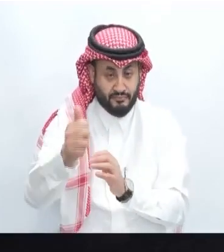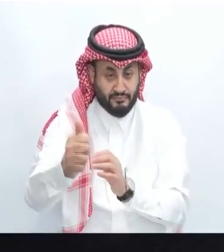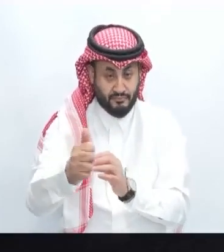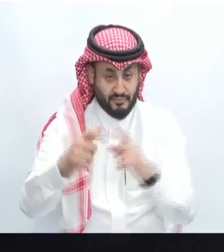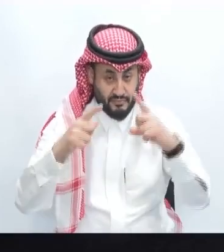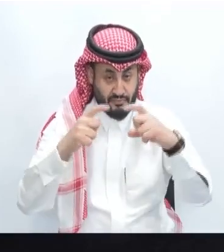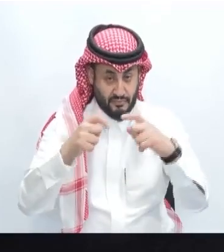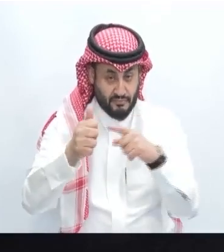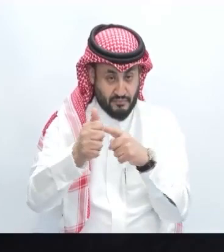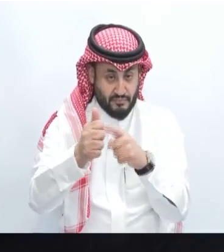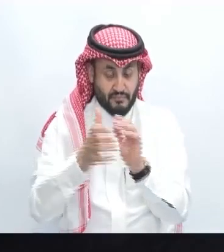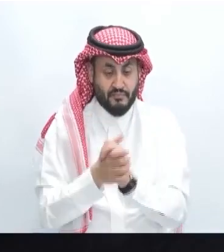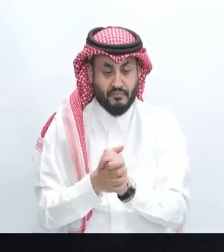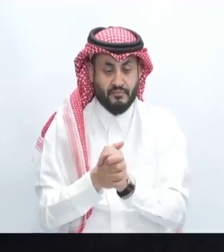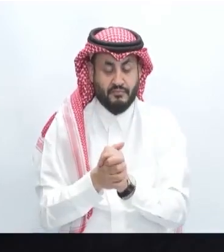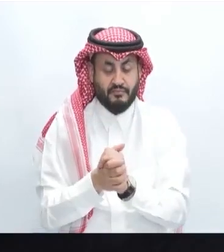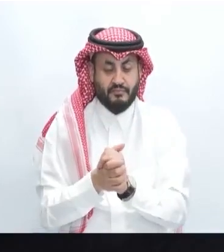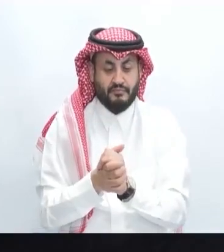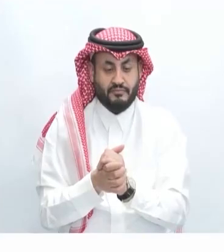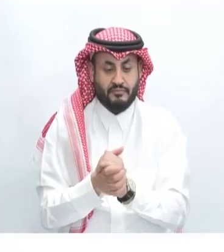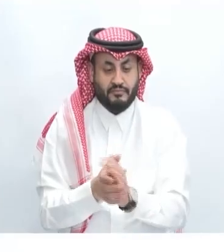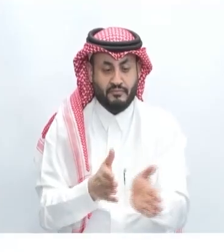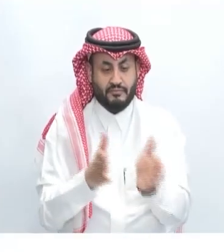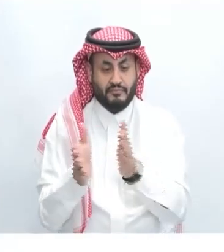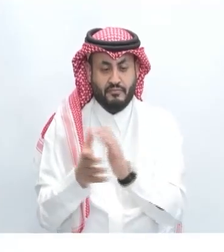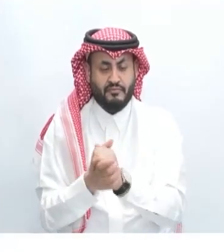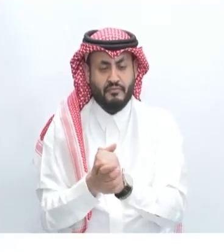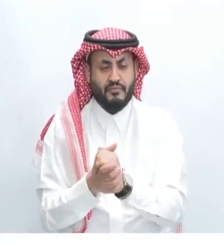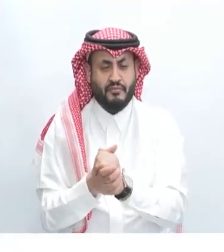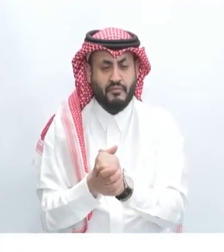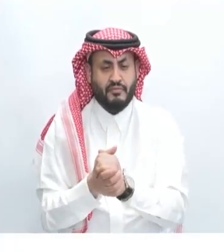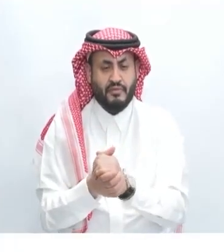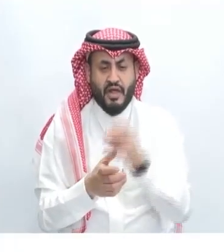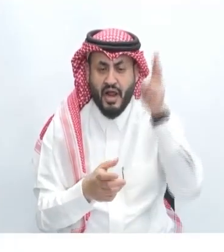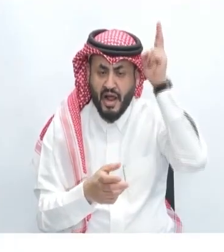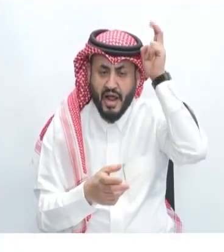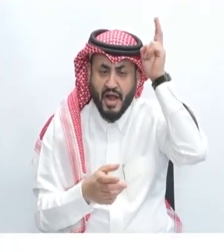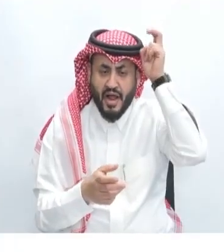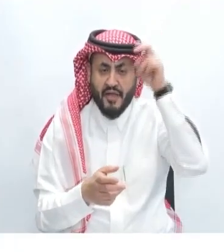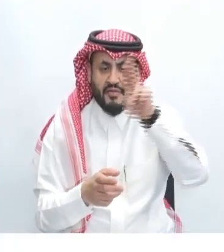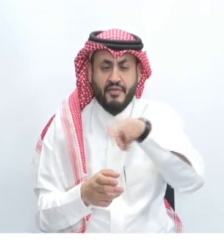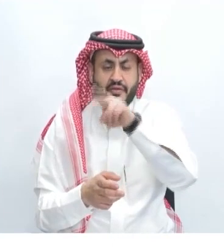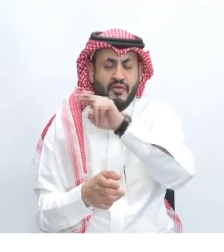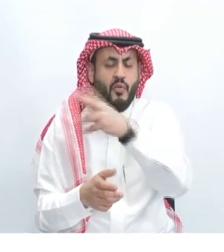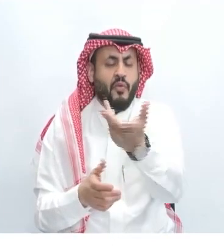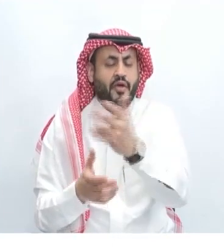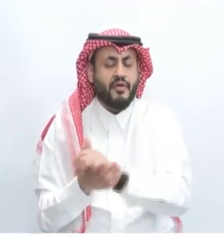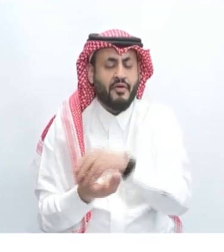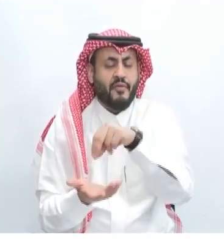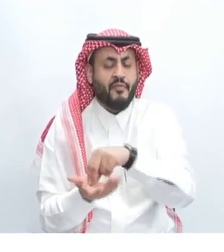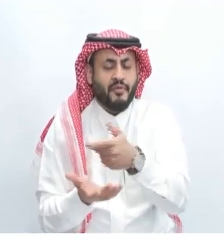picture A," or "It's A." Also, we ask about the zebra. Where is the